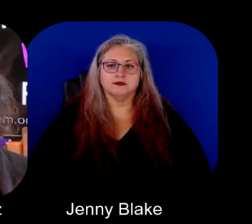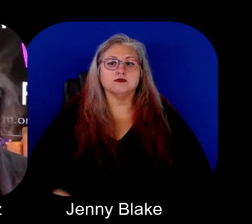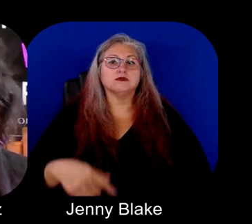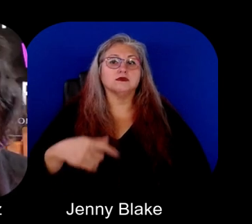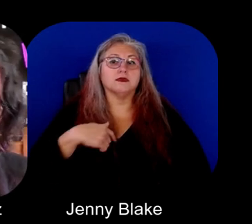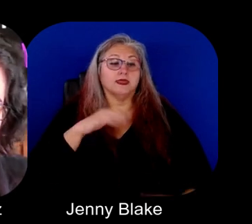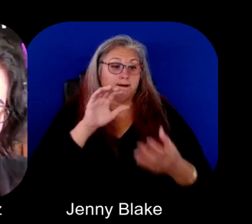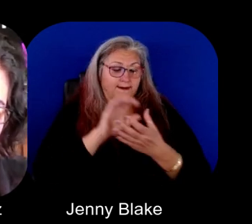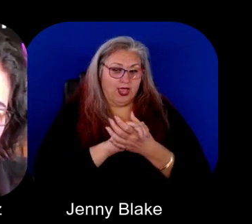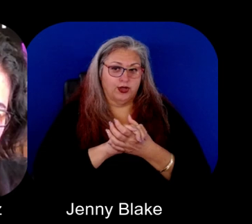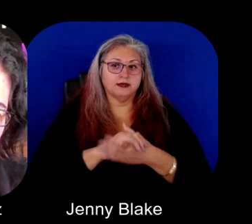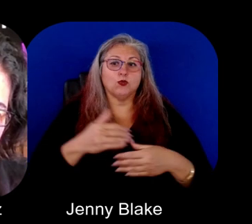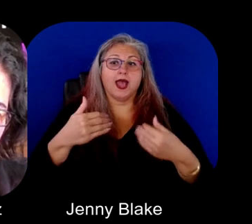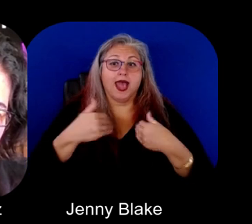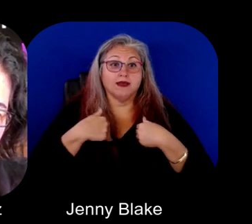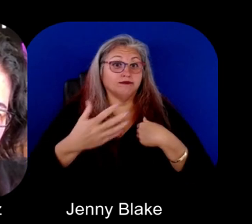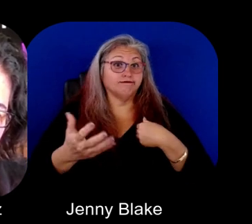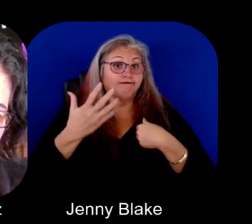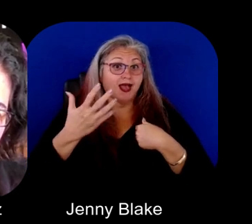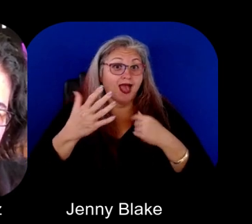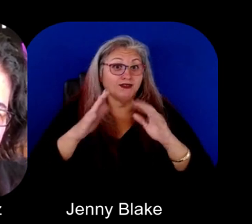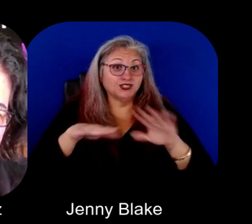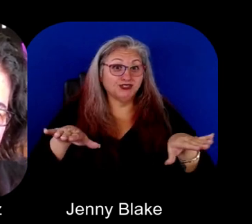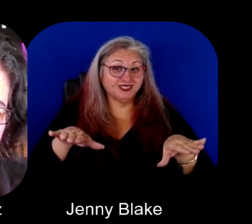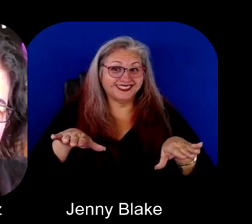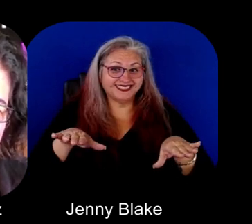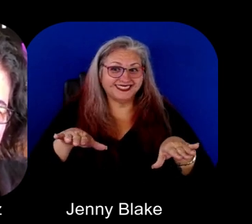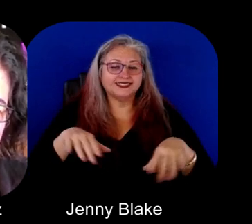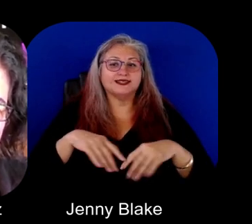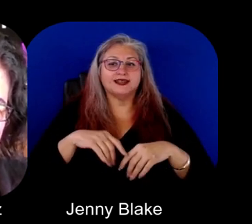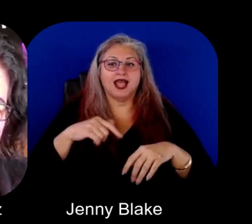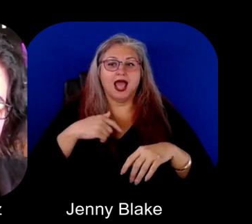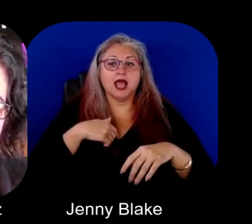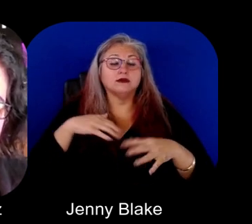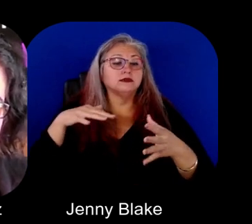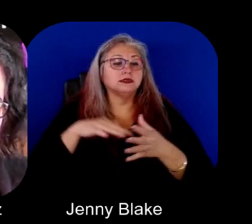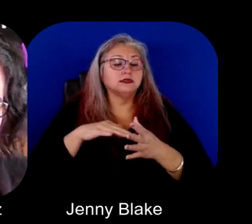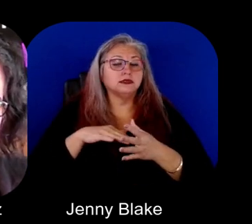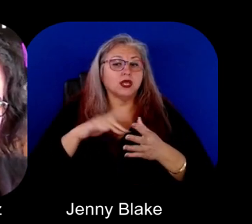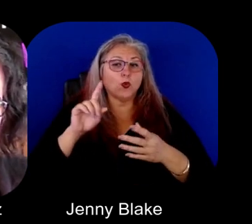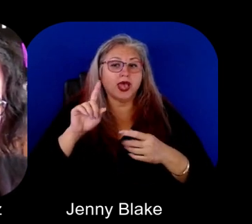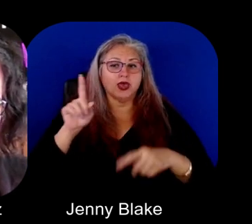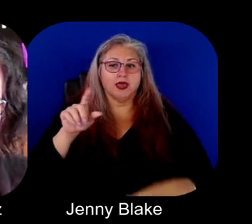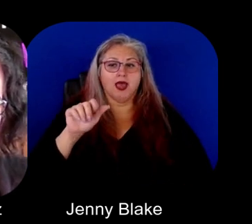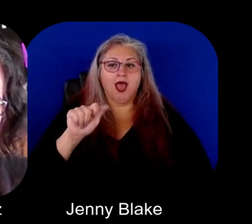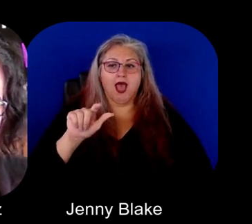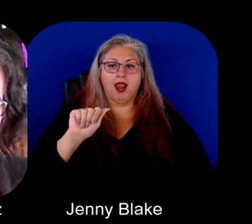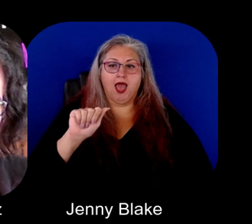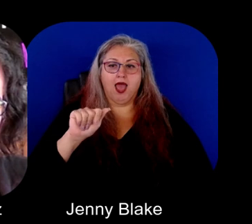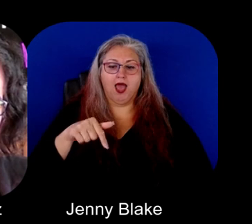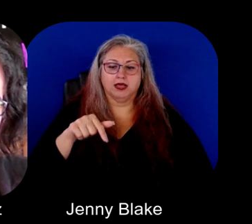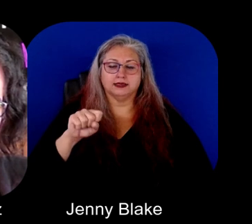I am married and I have 5 children and I studied at the